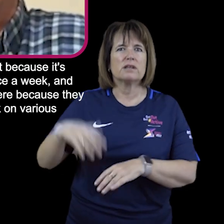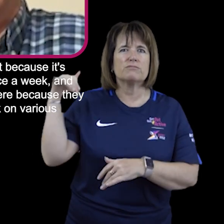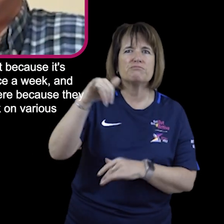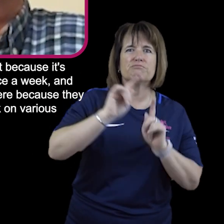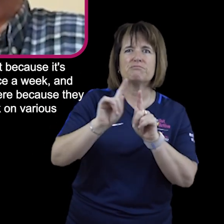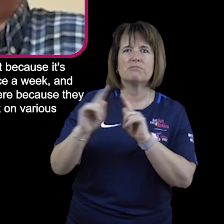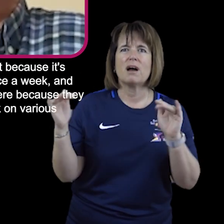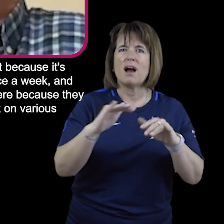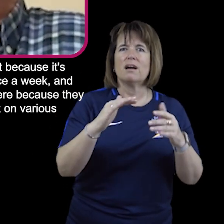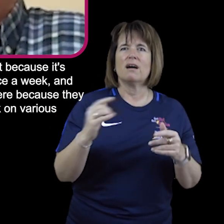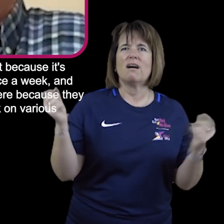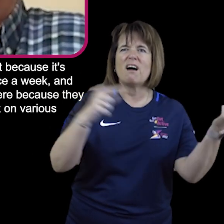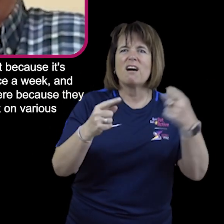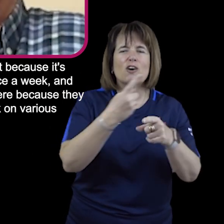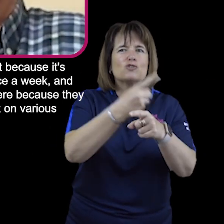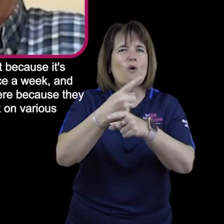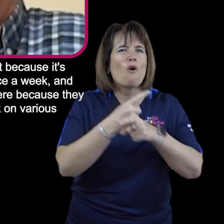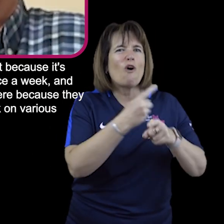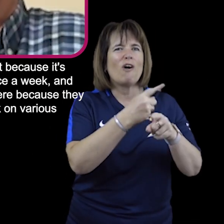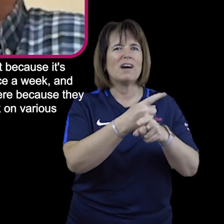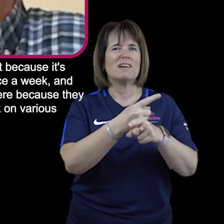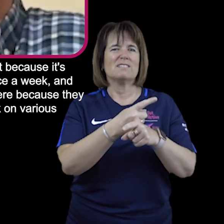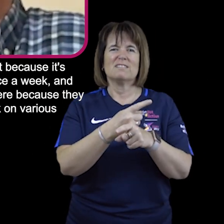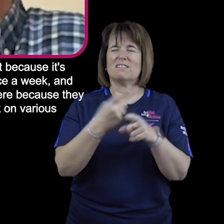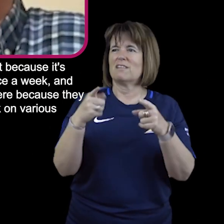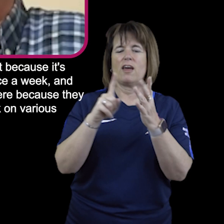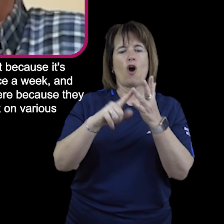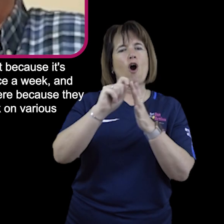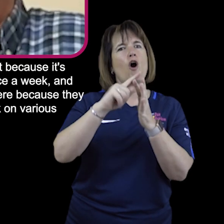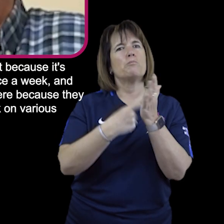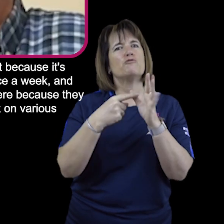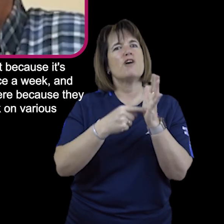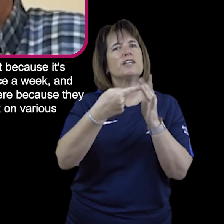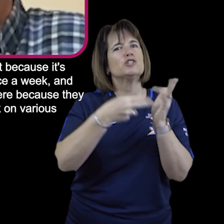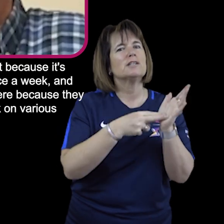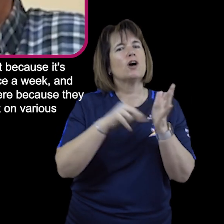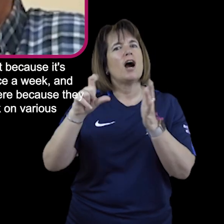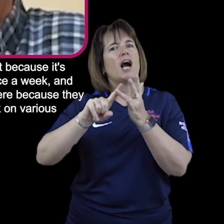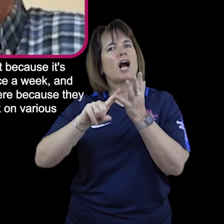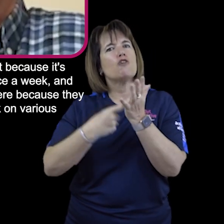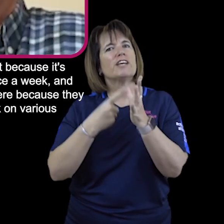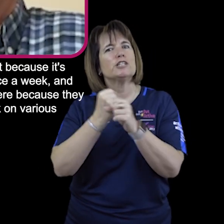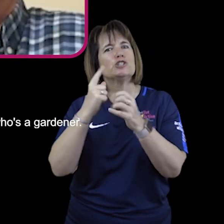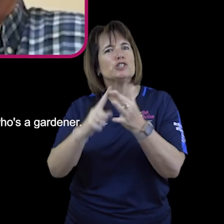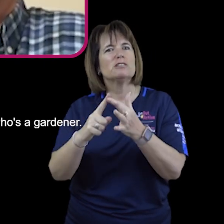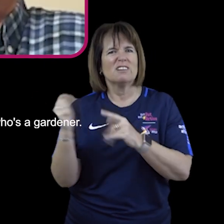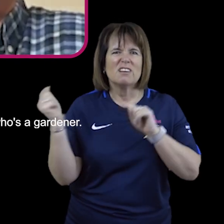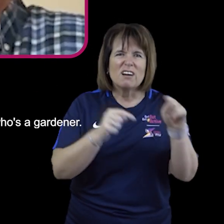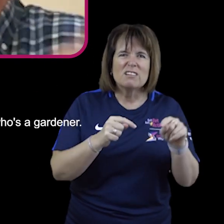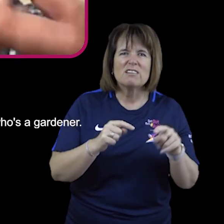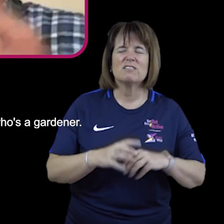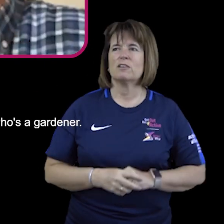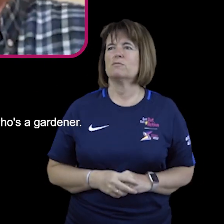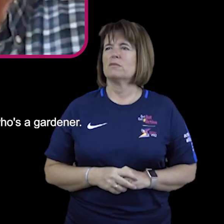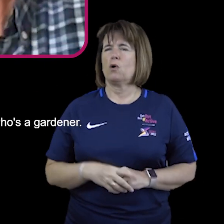So people like Operation Courage have turned up to talk about mental health. And then